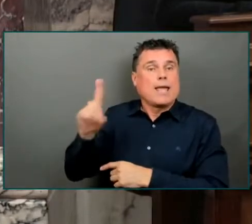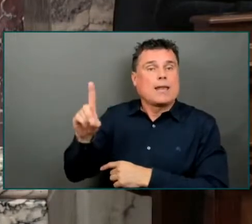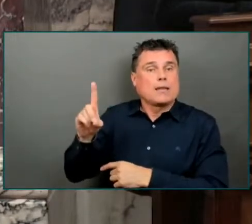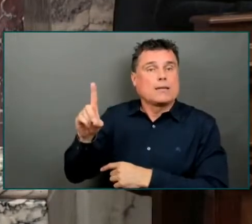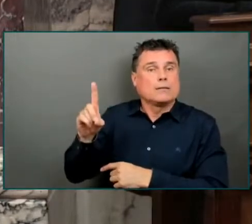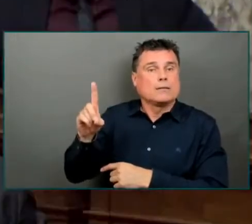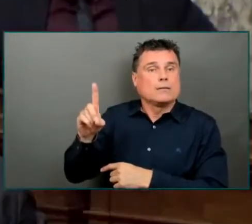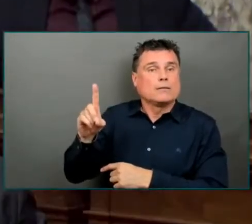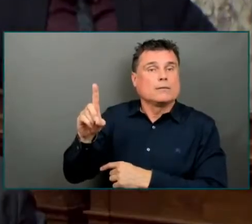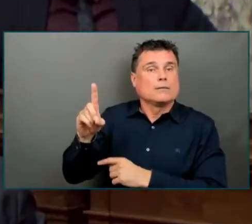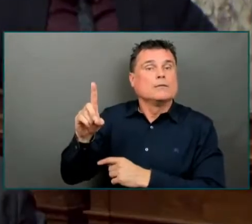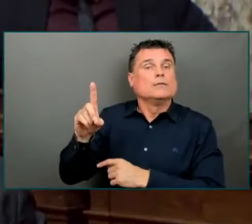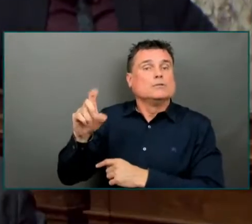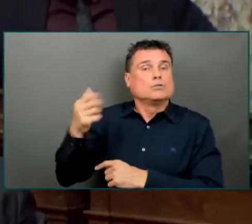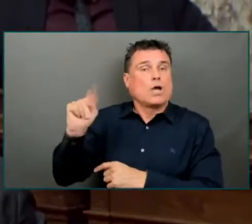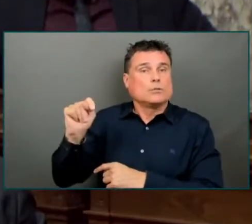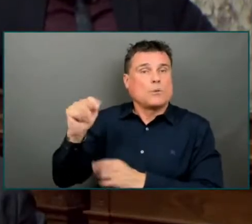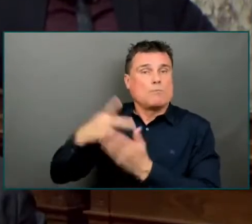start.